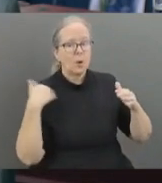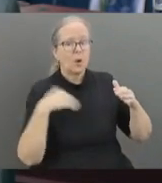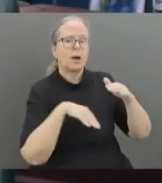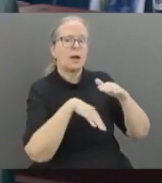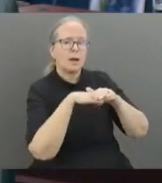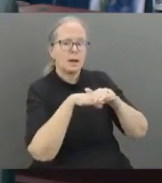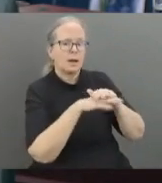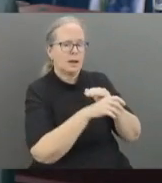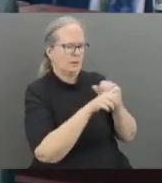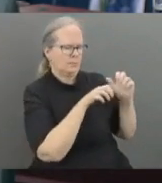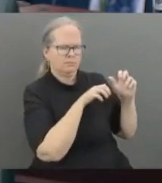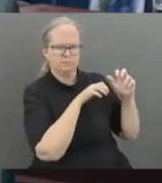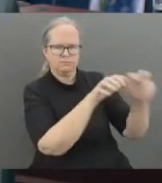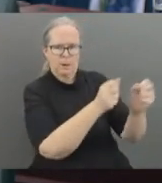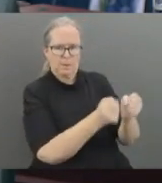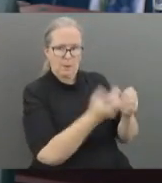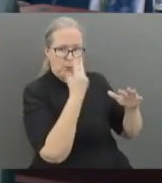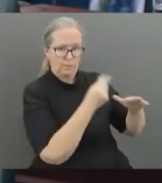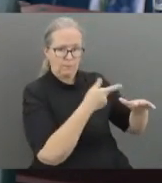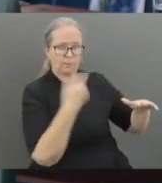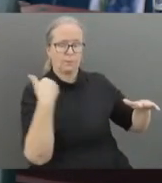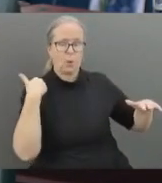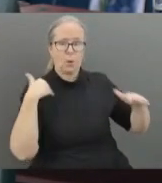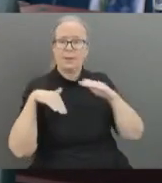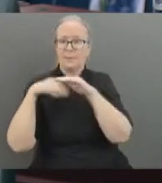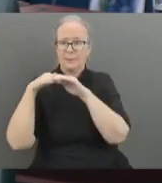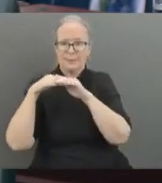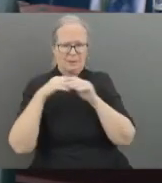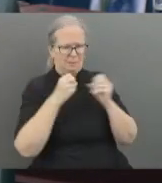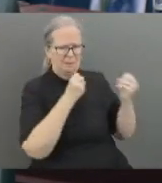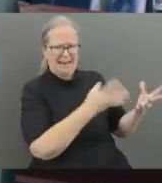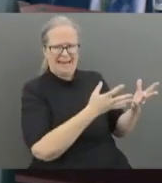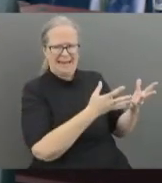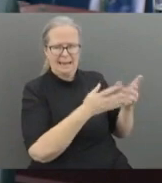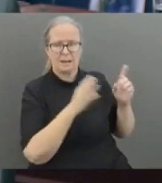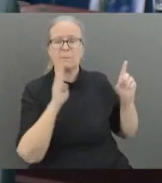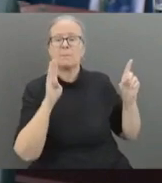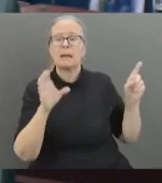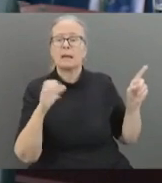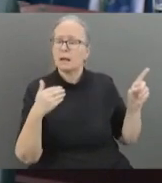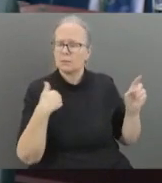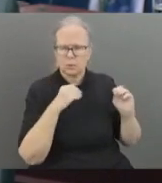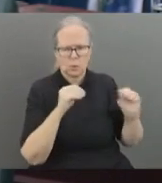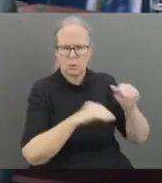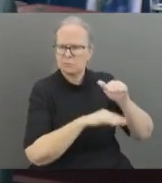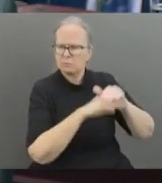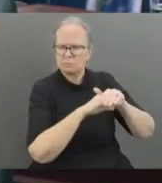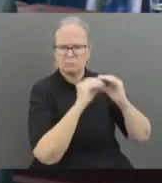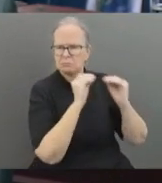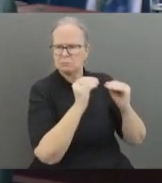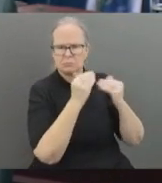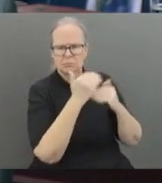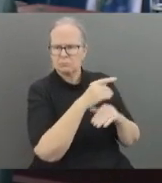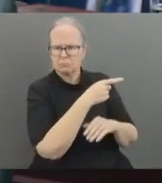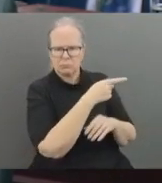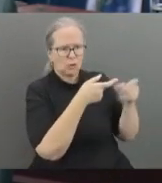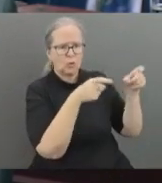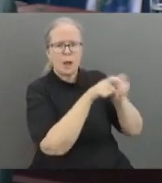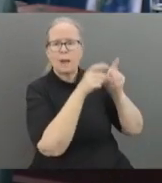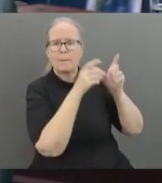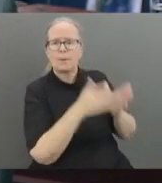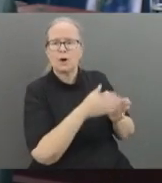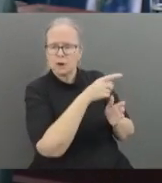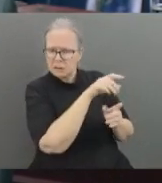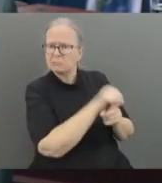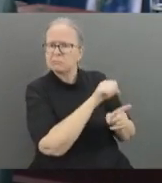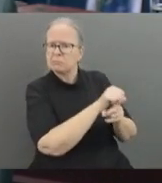if we look at BC has no quota, and so we have trappers with a lot of wolverines, and just across the border, an imaginary line, there's